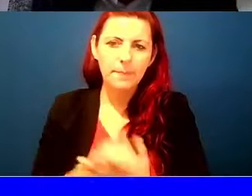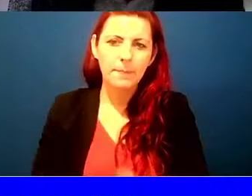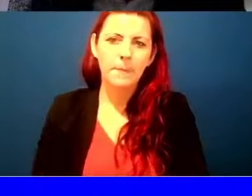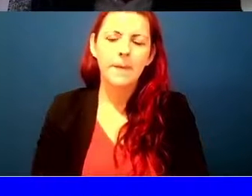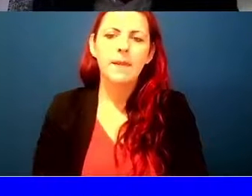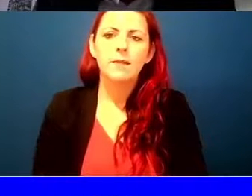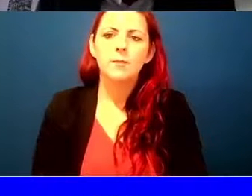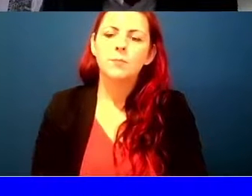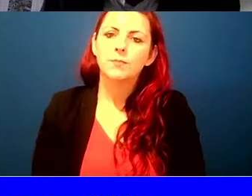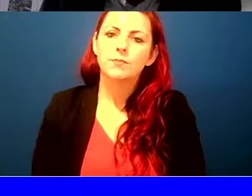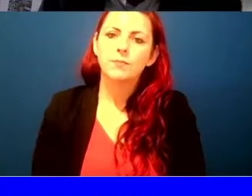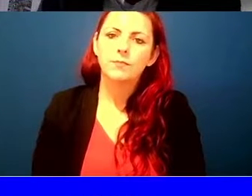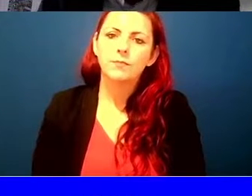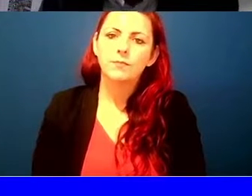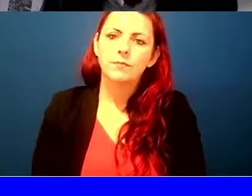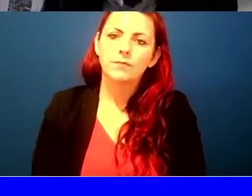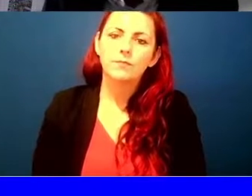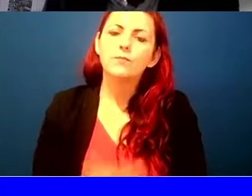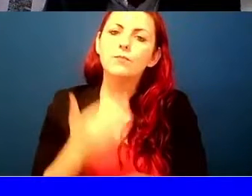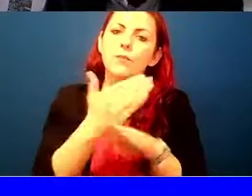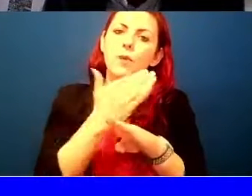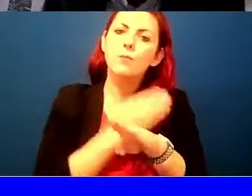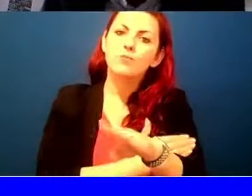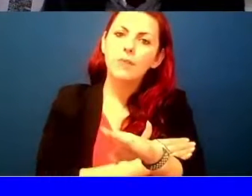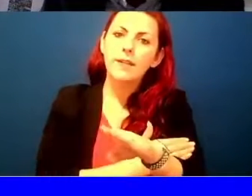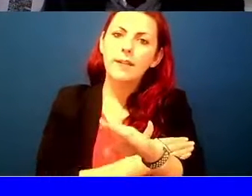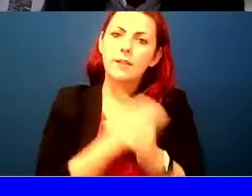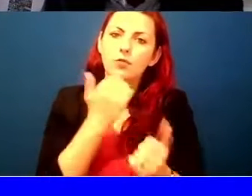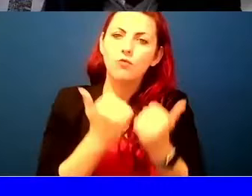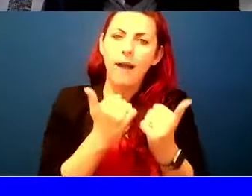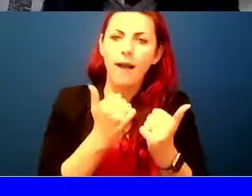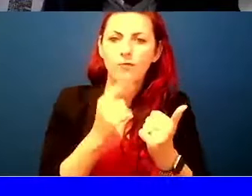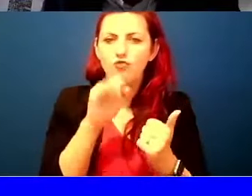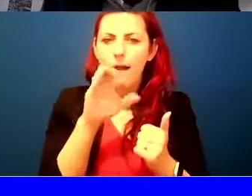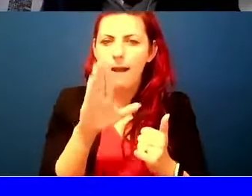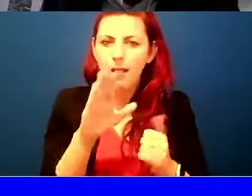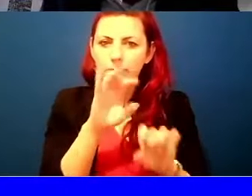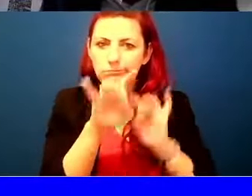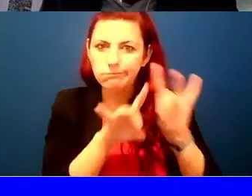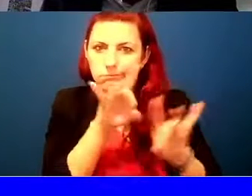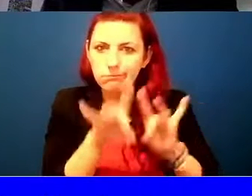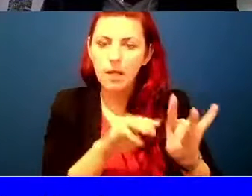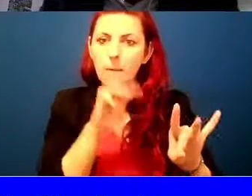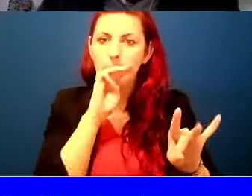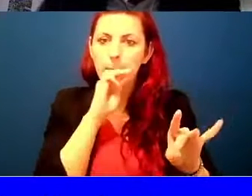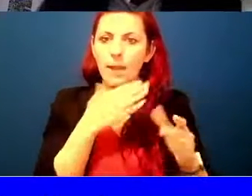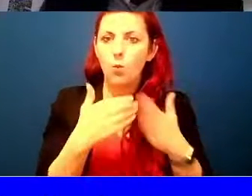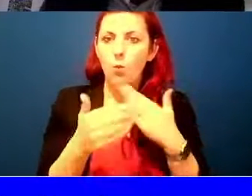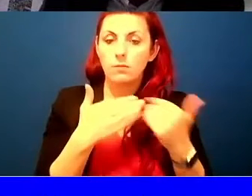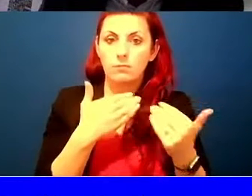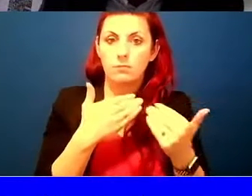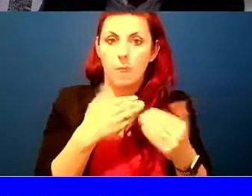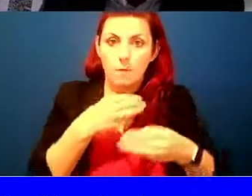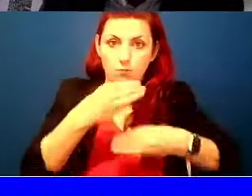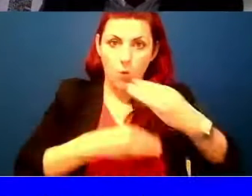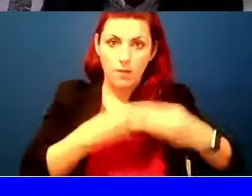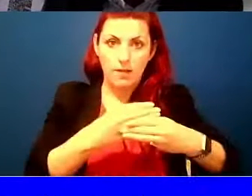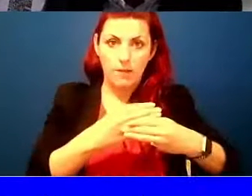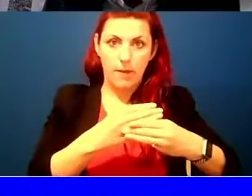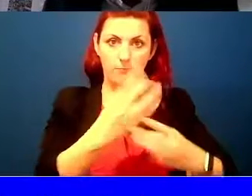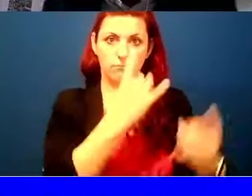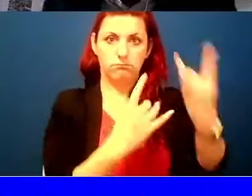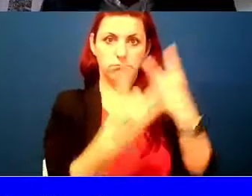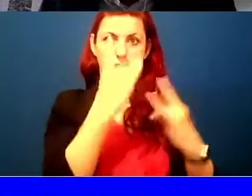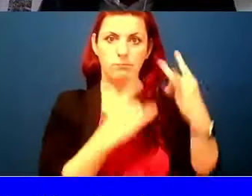Great. So pre-trial cross-examination would effectively mean that the process of being cross-examined by the